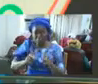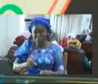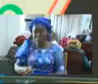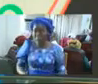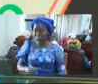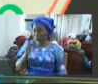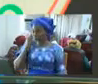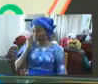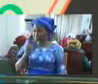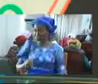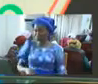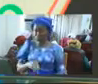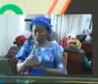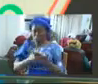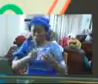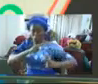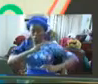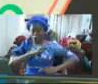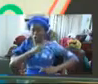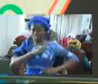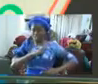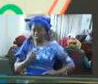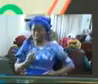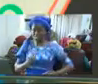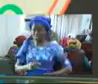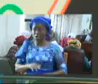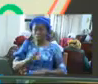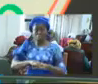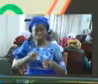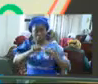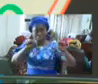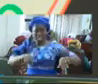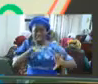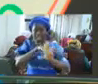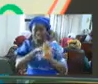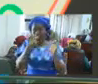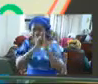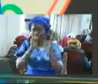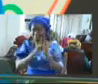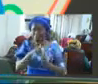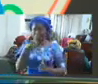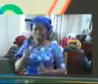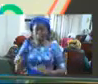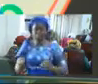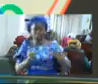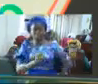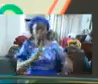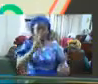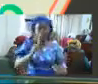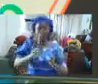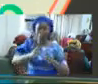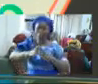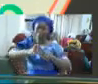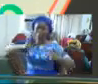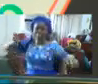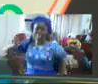what do you call them now, ushers, on the altar they come. They put one big stool between me and my